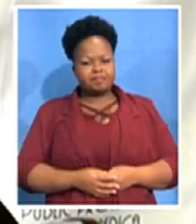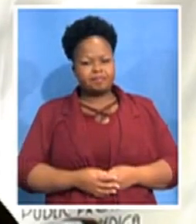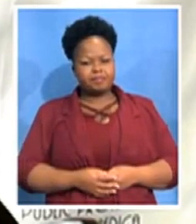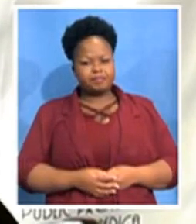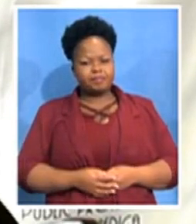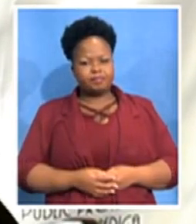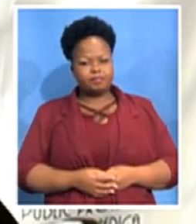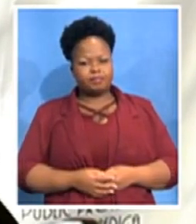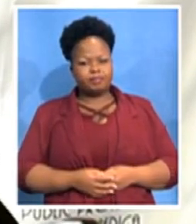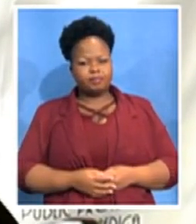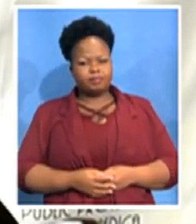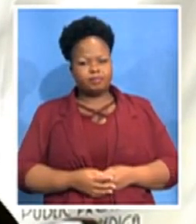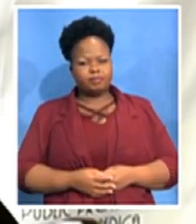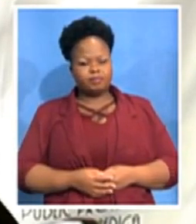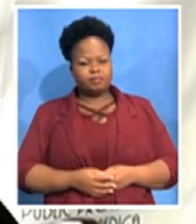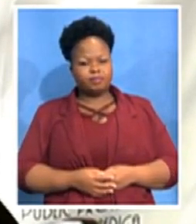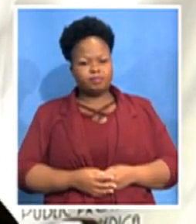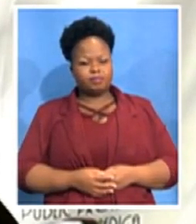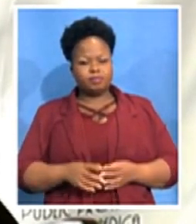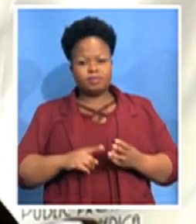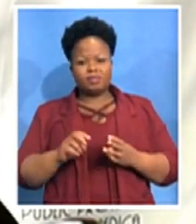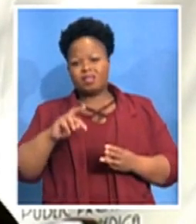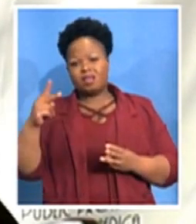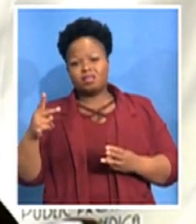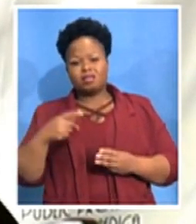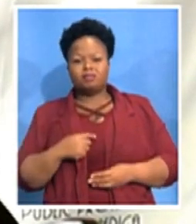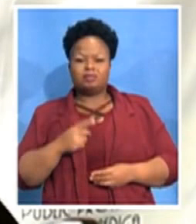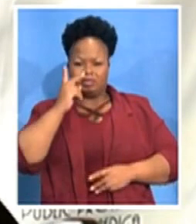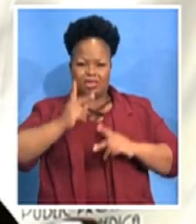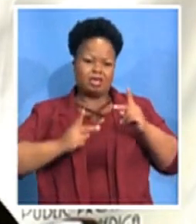Some were required to reuse the masks.